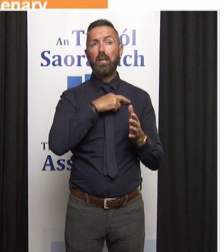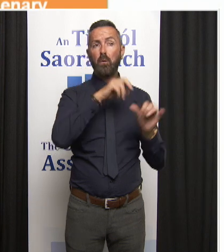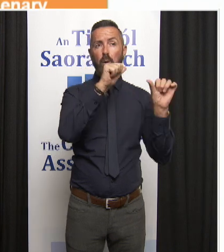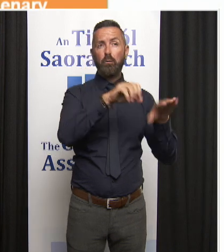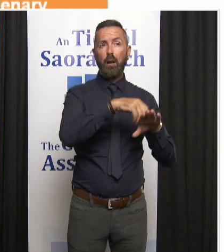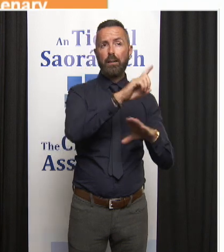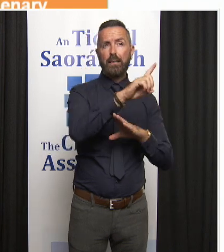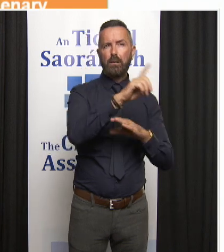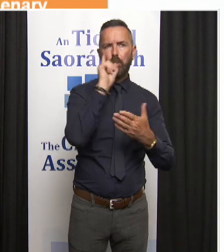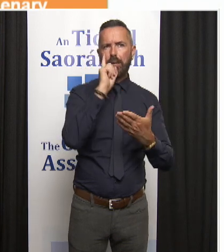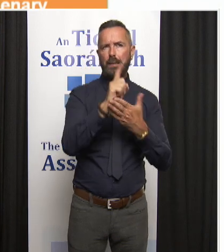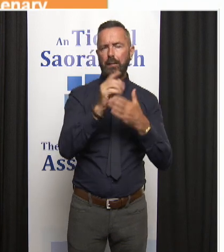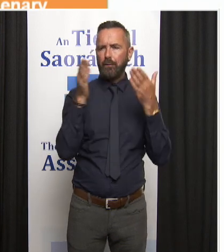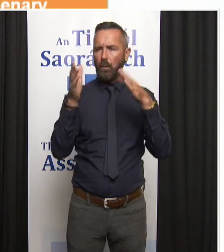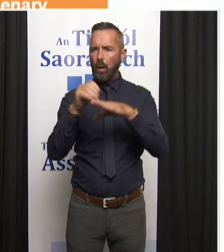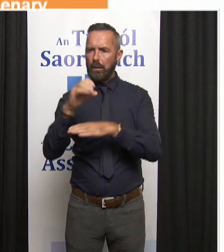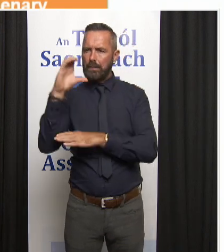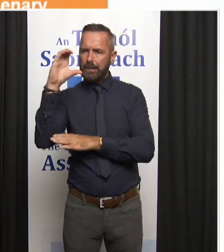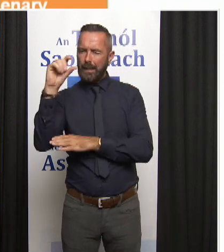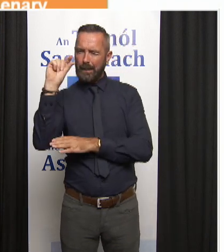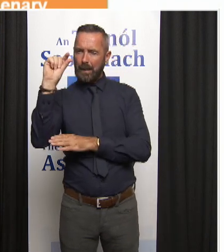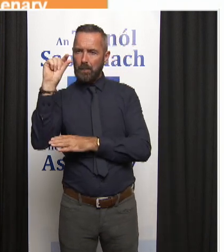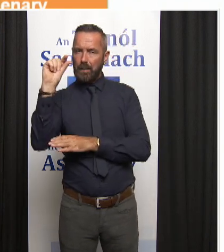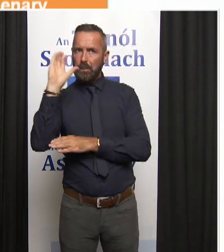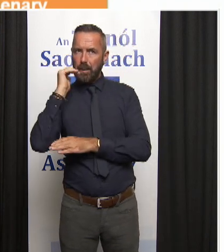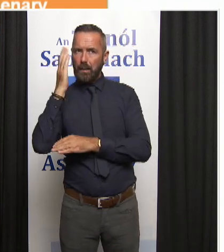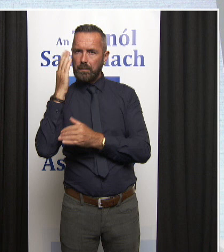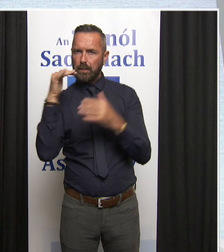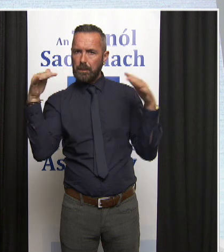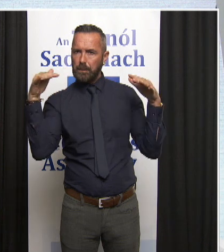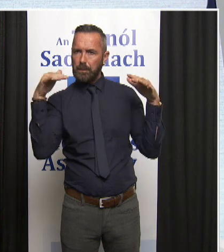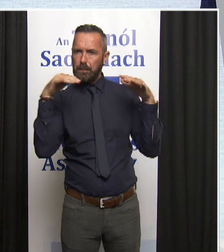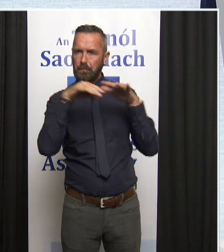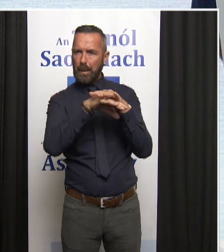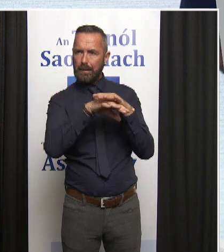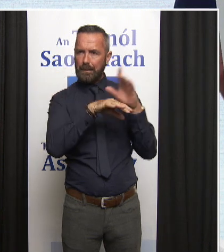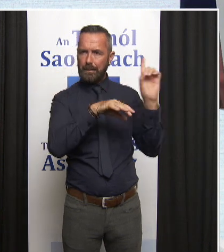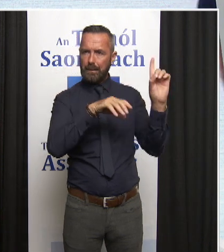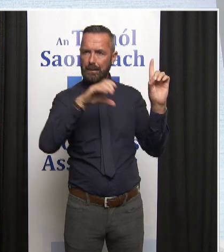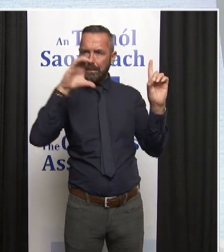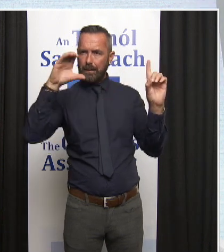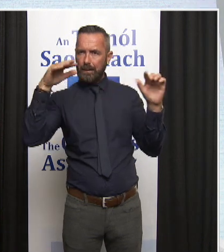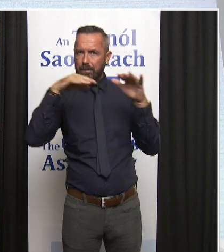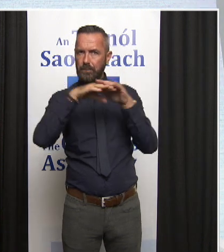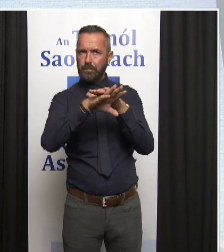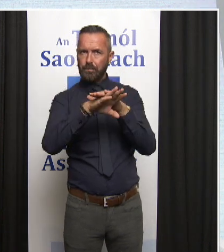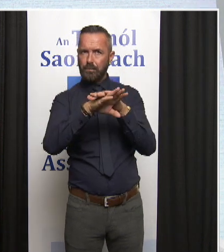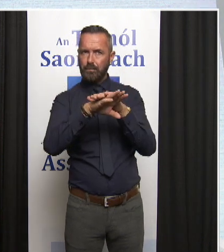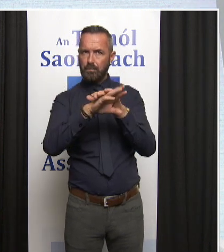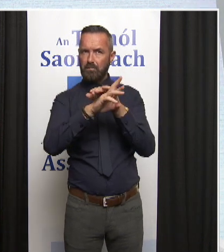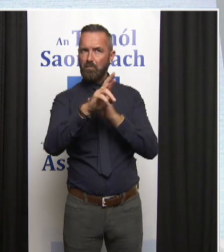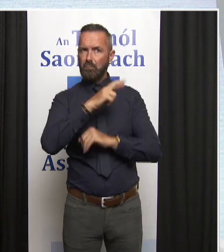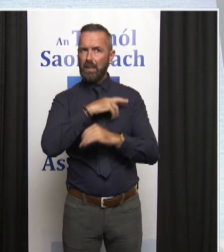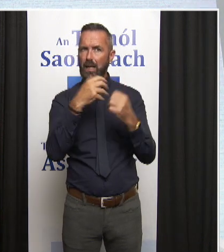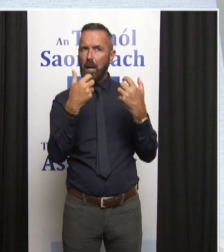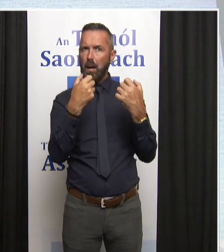was felt that a little bit of C kind of mixed in would also be appropriate. And it was